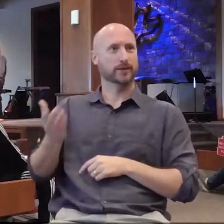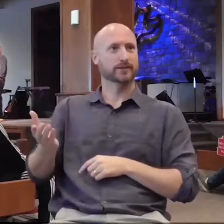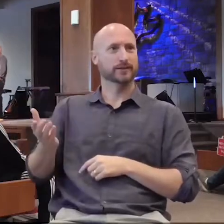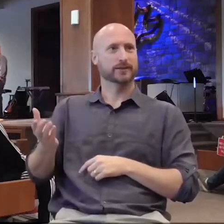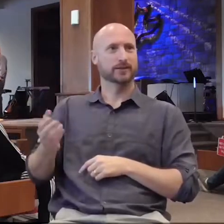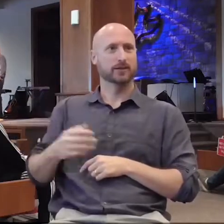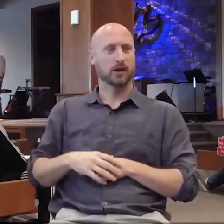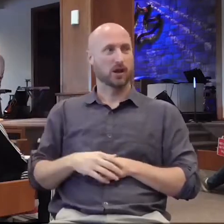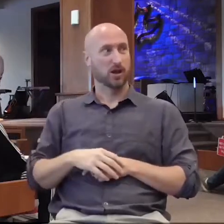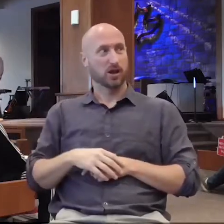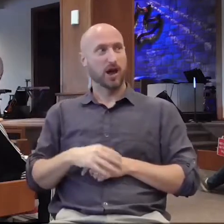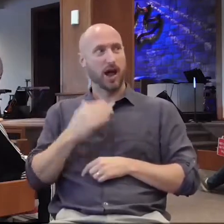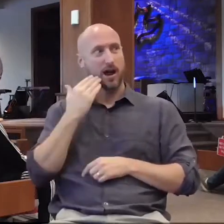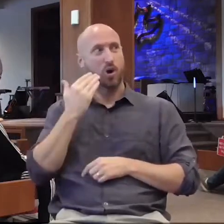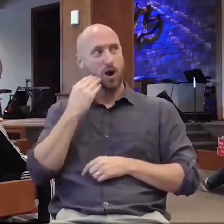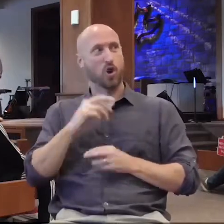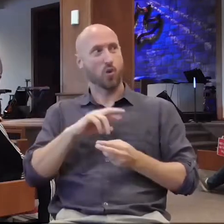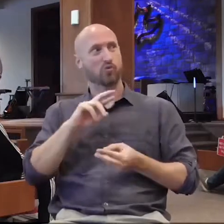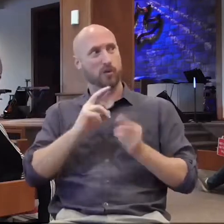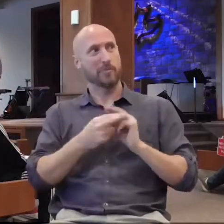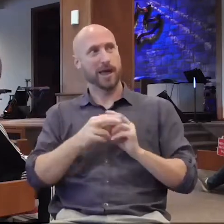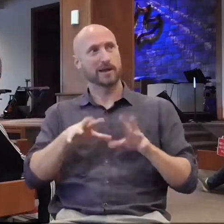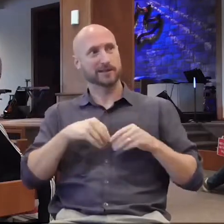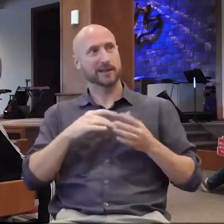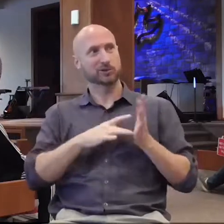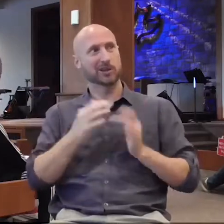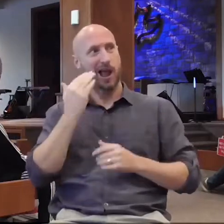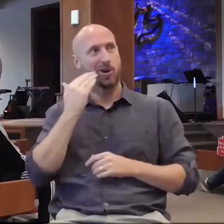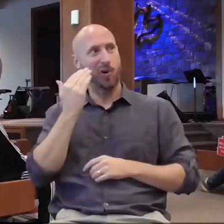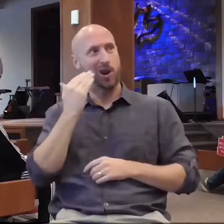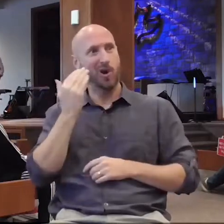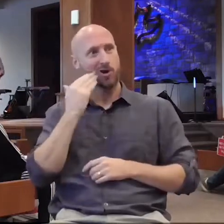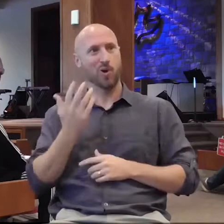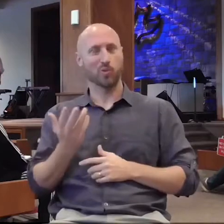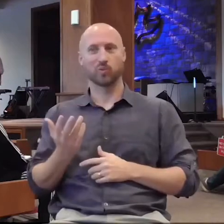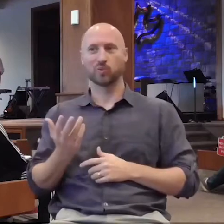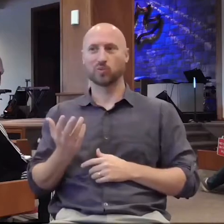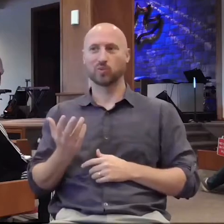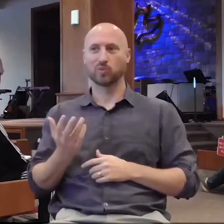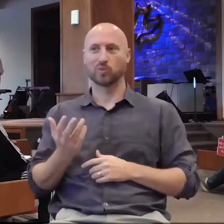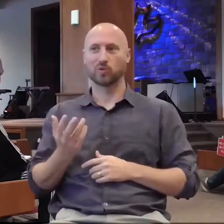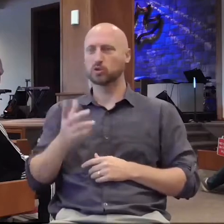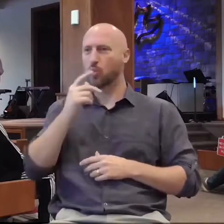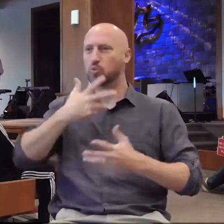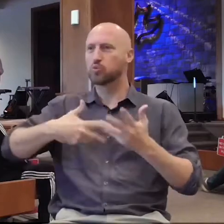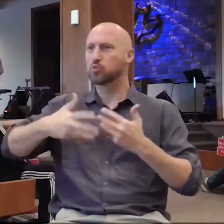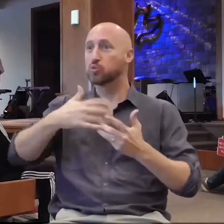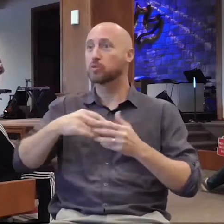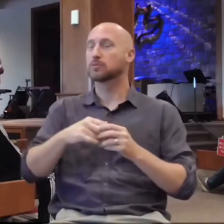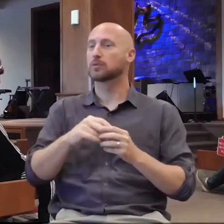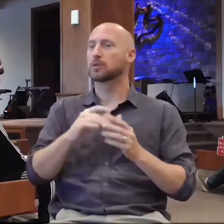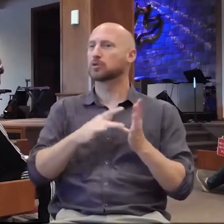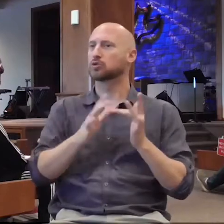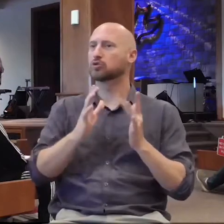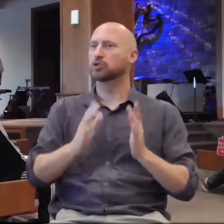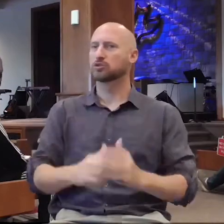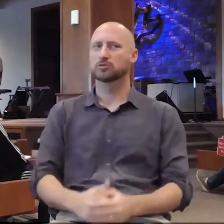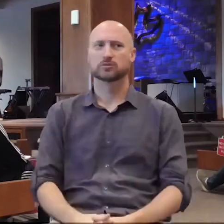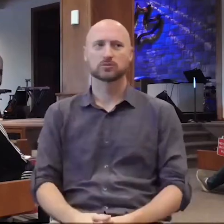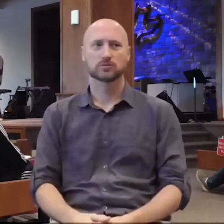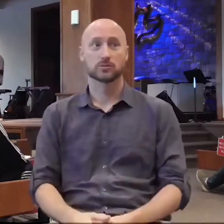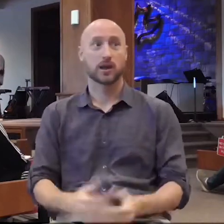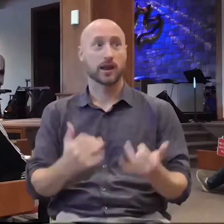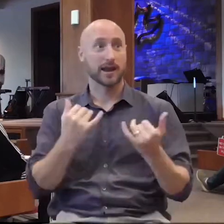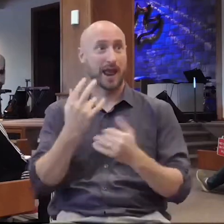I know you got to repent. You got to accept Jesus. You know, just, you know, who did you hang around with? You hung around with other Christians. Now, sometimes I see